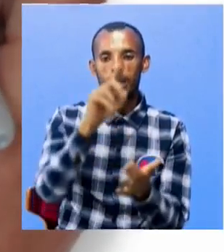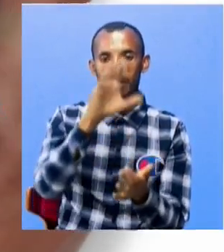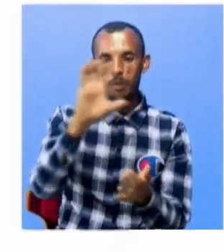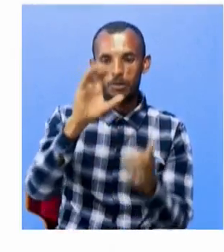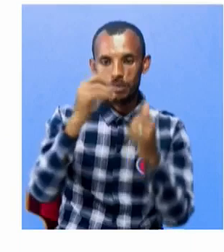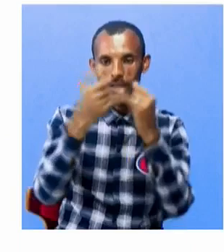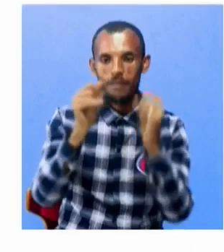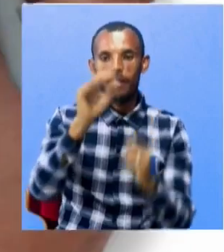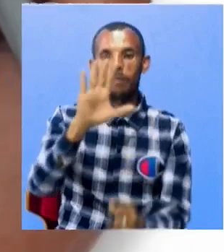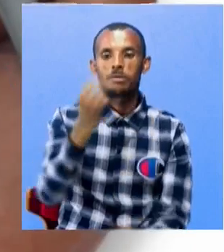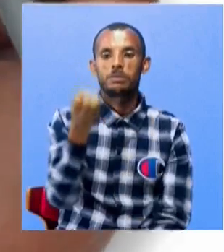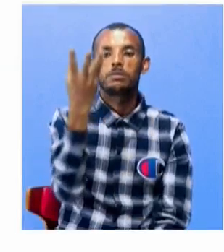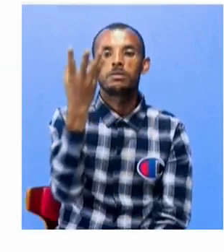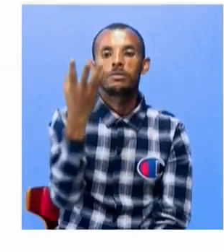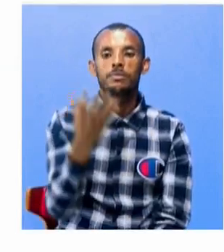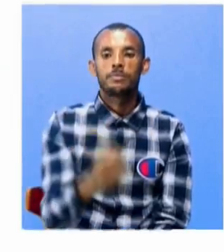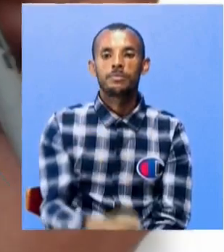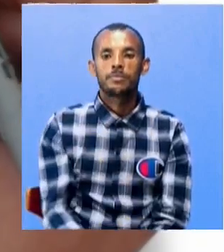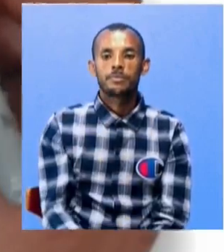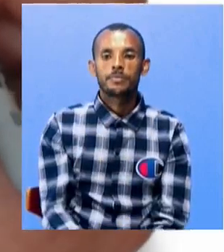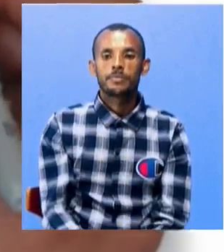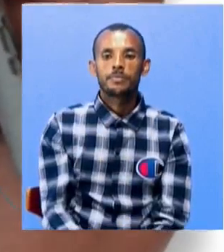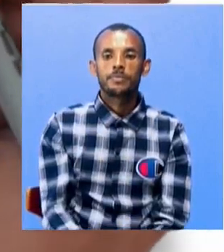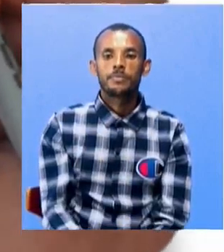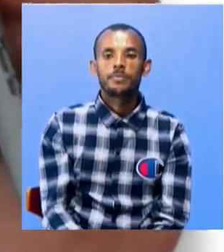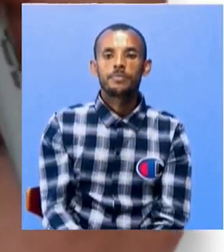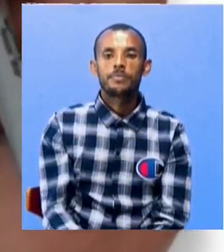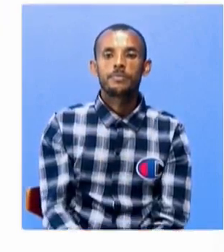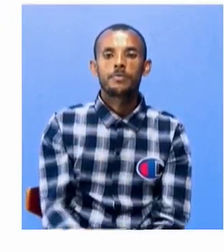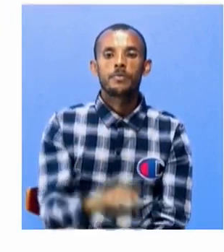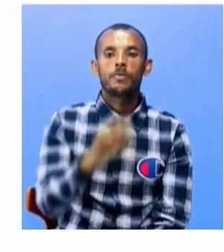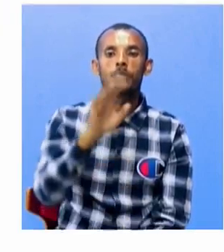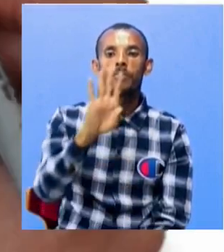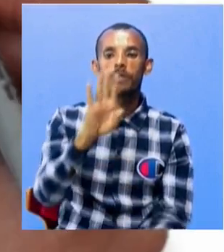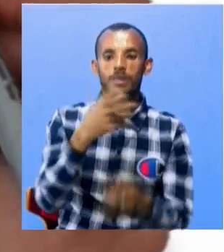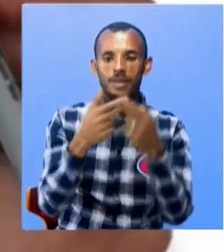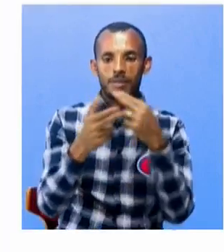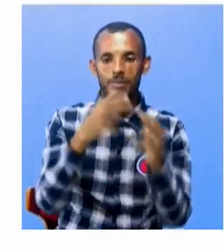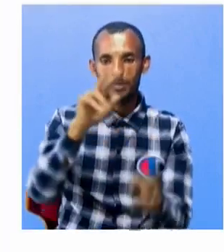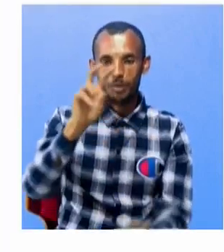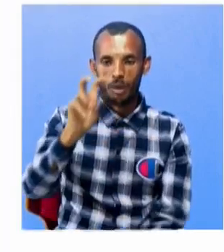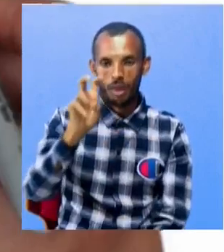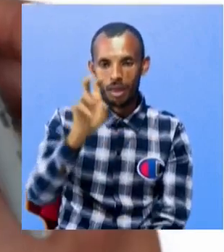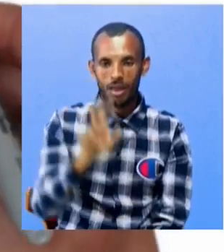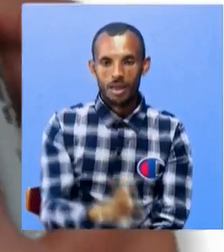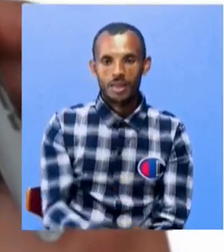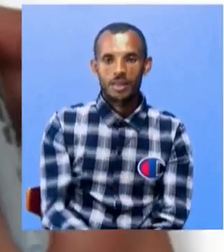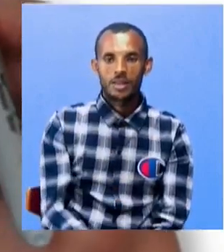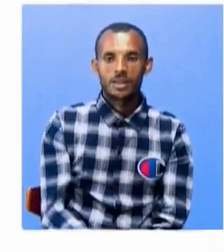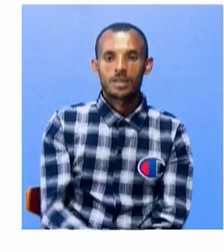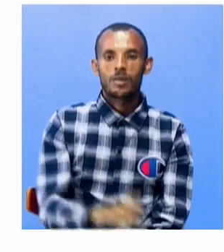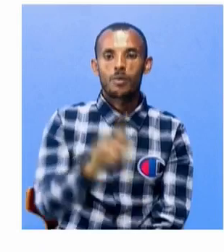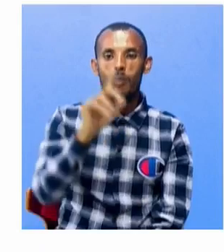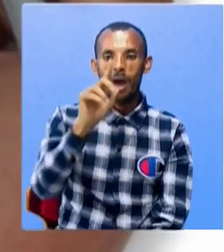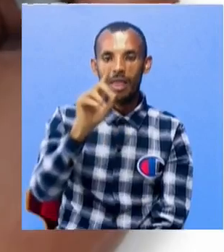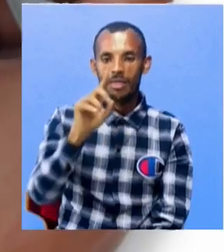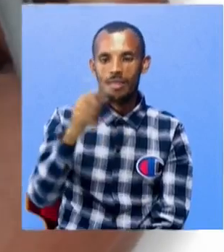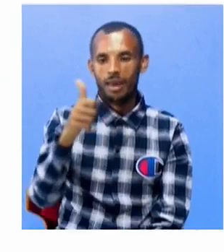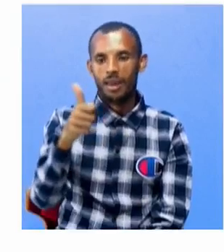by 5. 4 times 20 1,